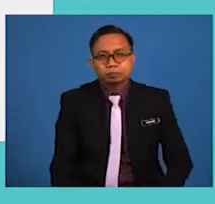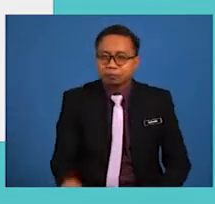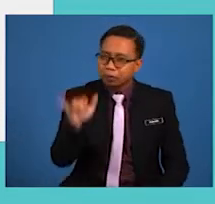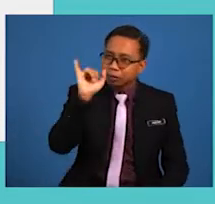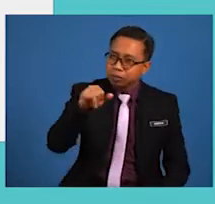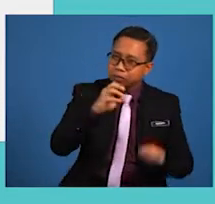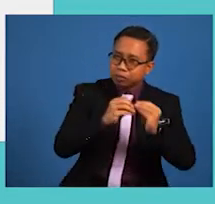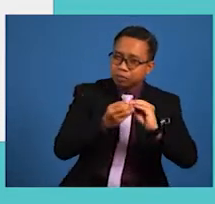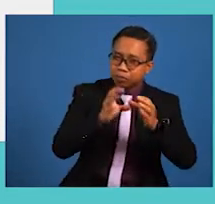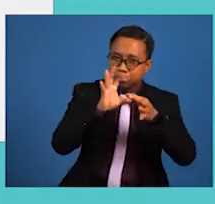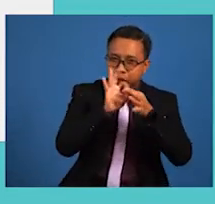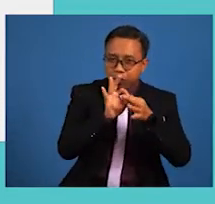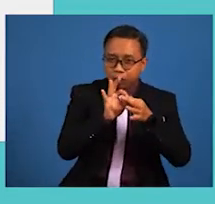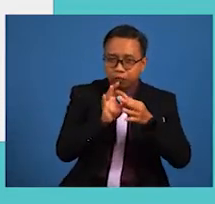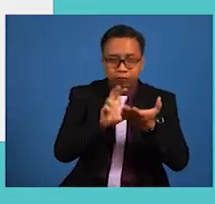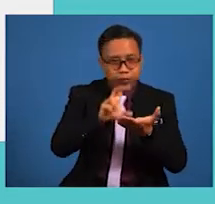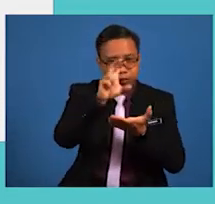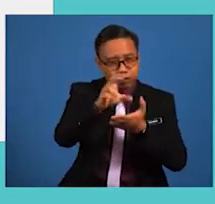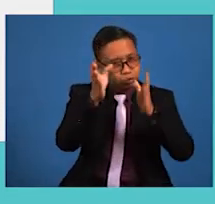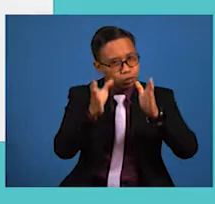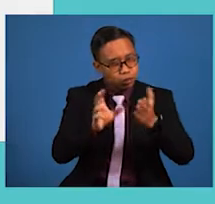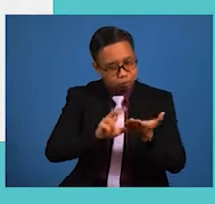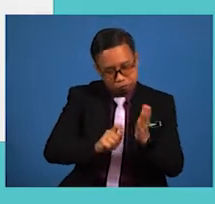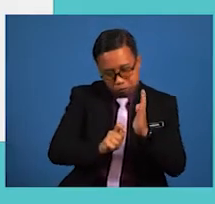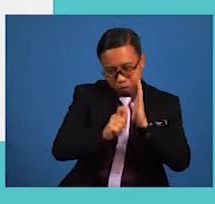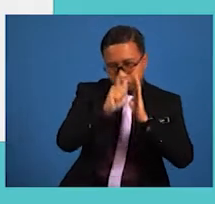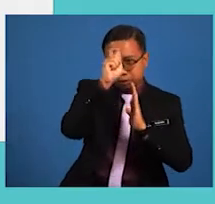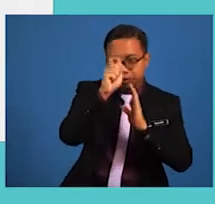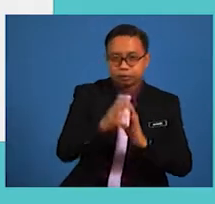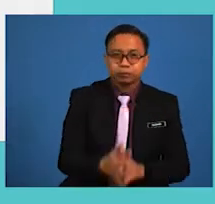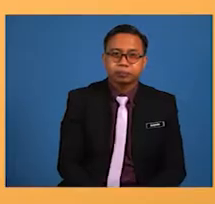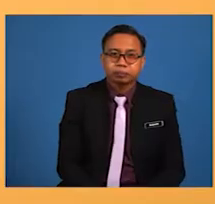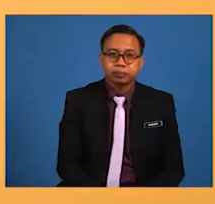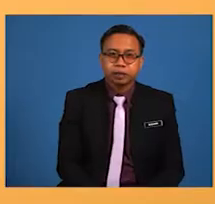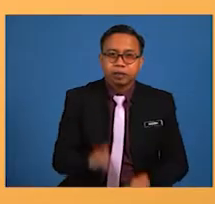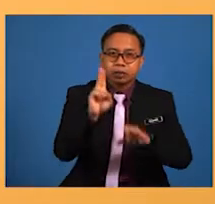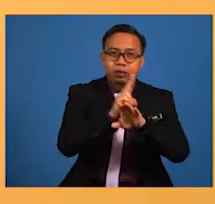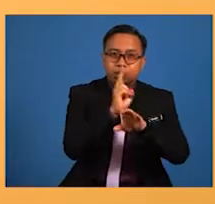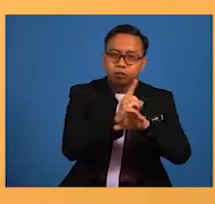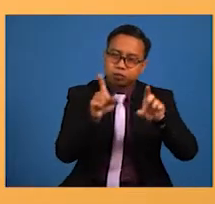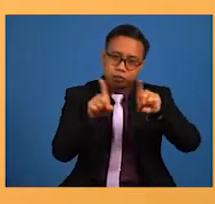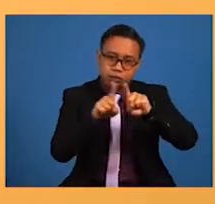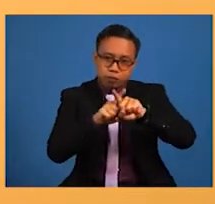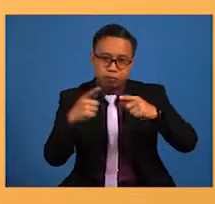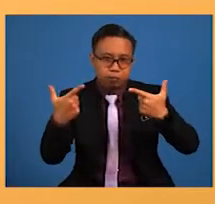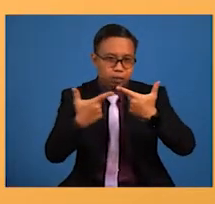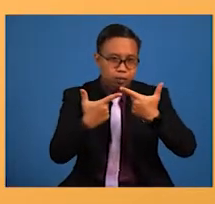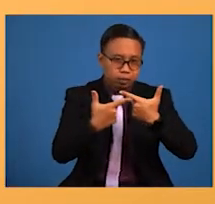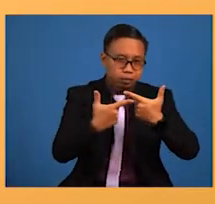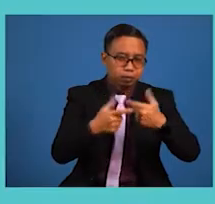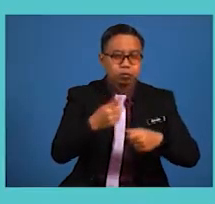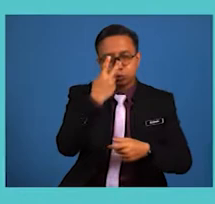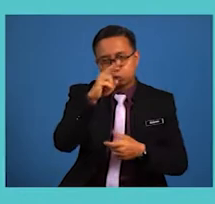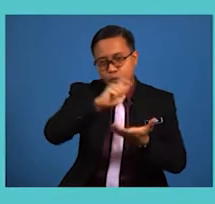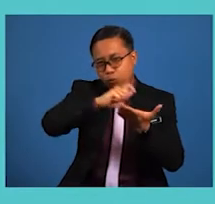Yes, the number of investors in bank deposits decreased. Can we use the same linker, which is S,